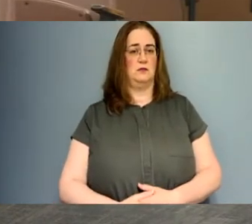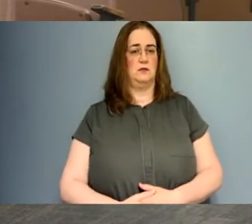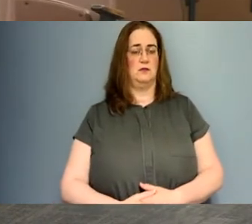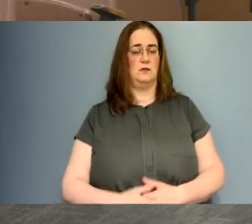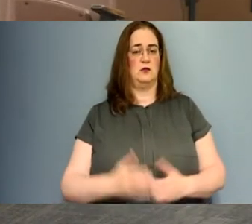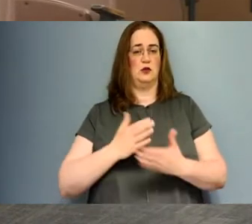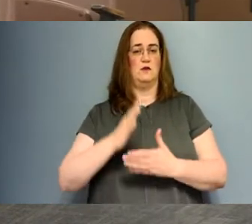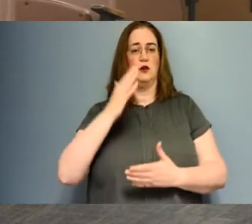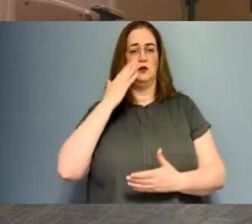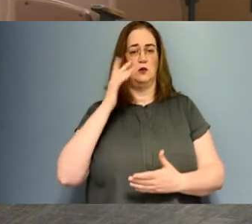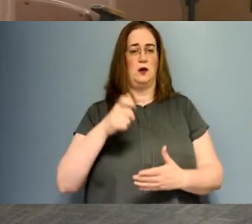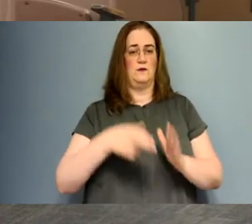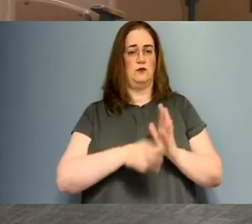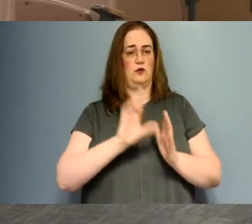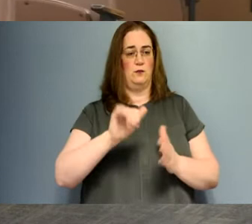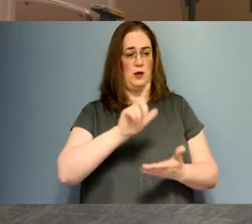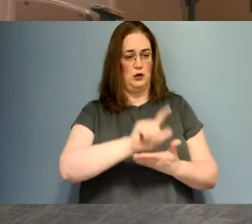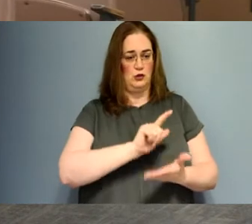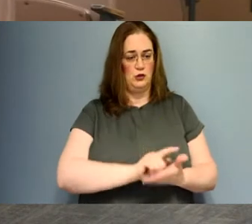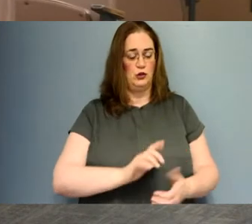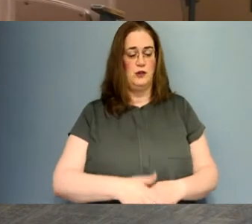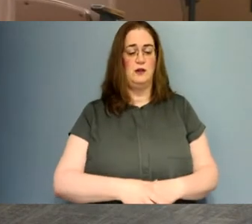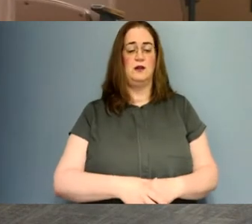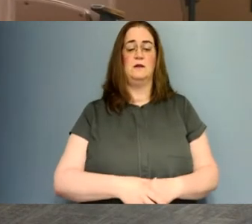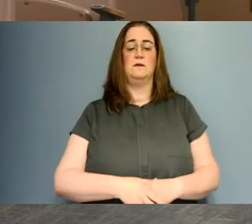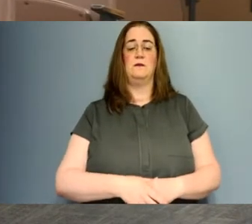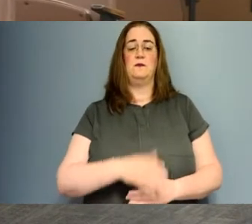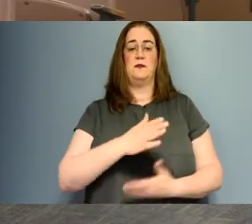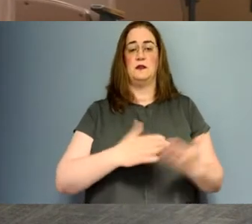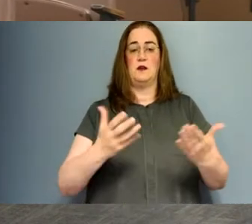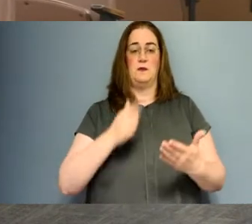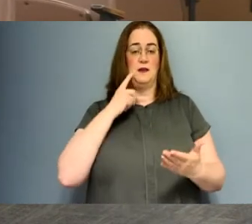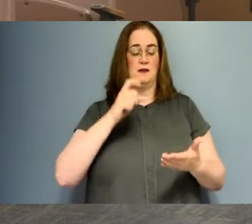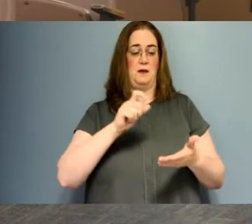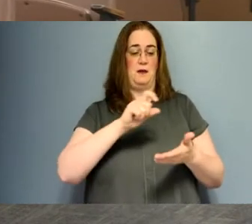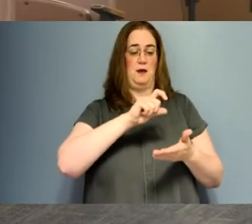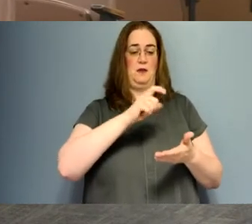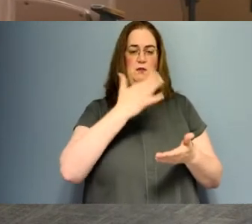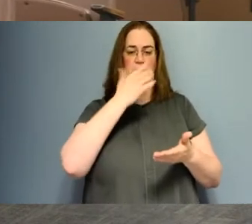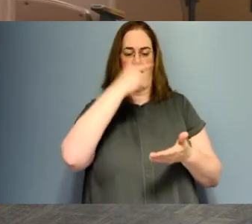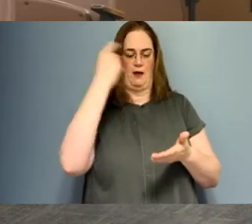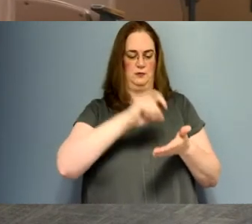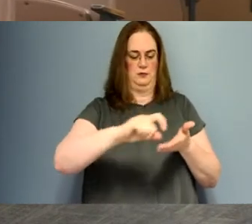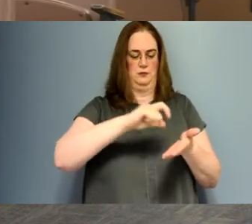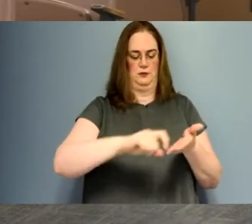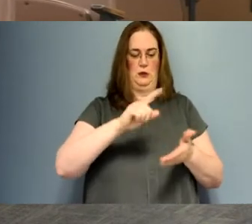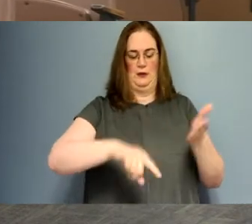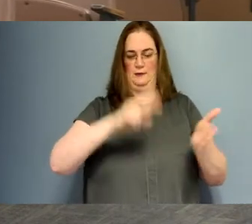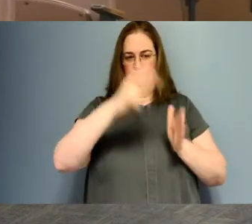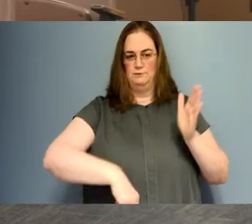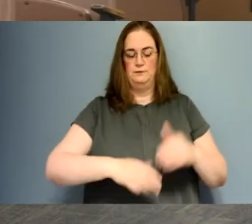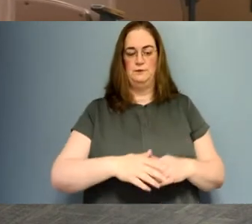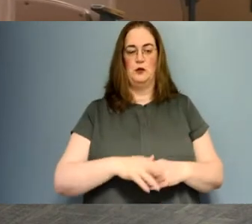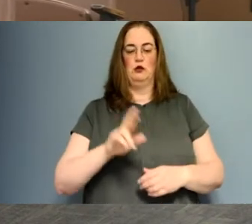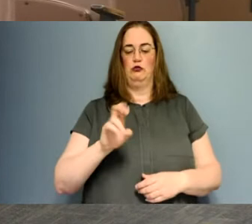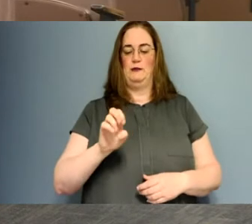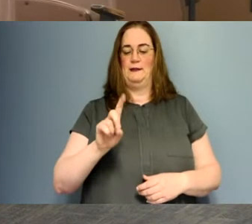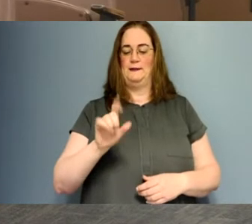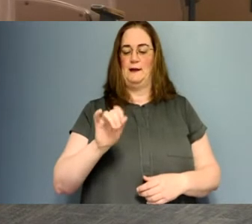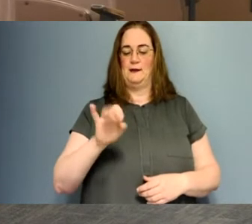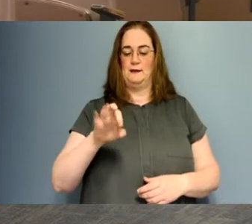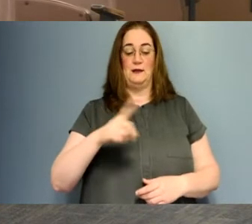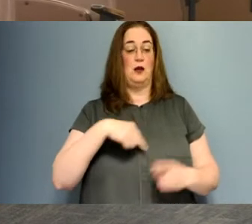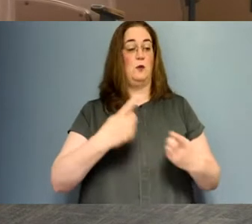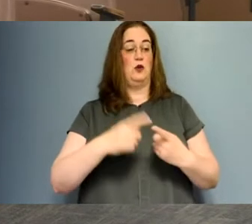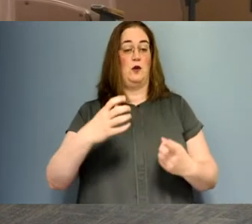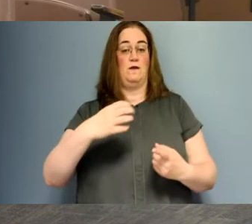When the right to knows have to be reviewed by your attorney, some things may be redacted. And when you have an appeal, that